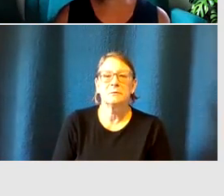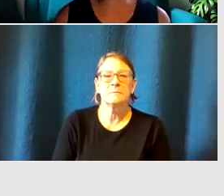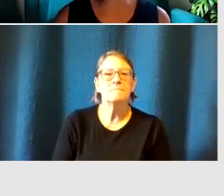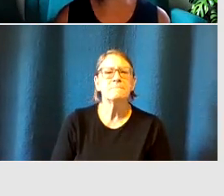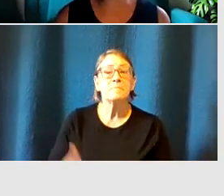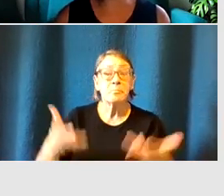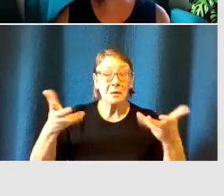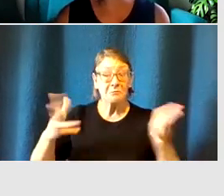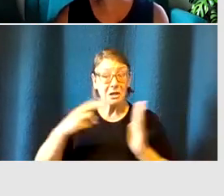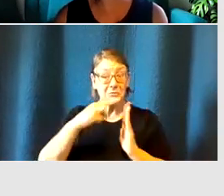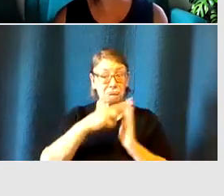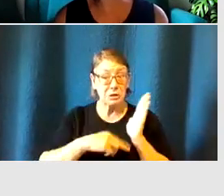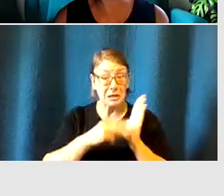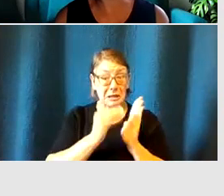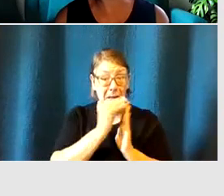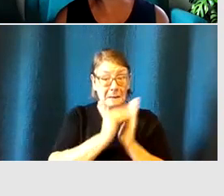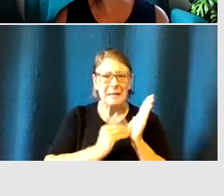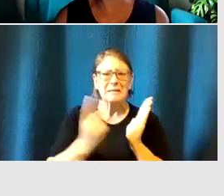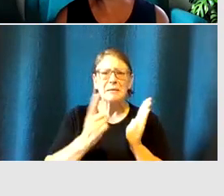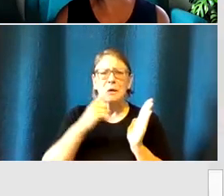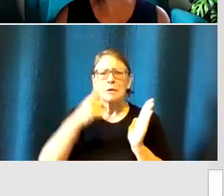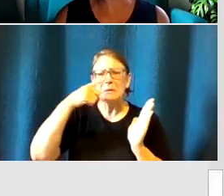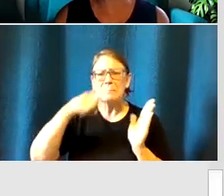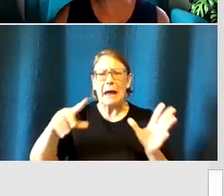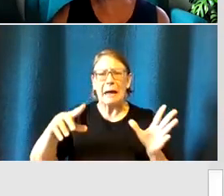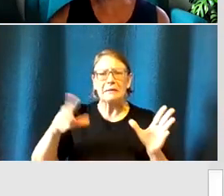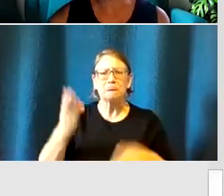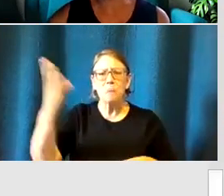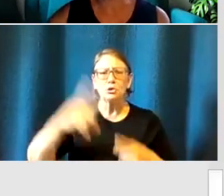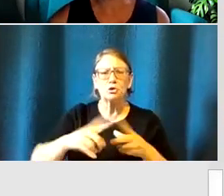And once everybody looks it over, if we could have somebody accept and second the minutes.